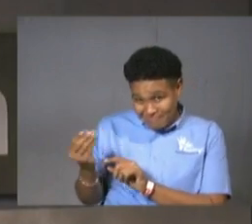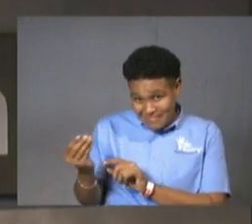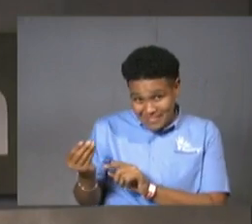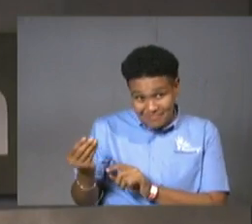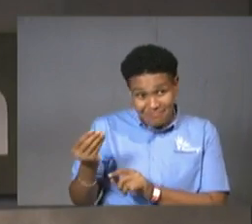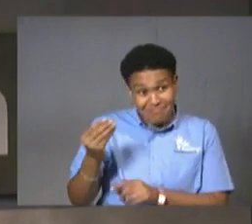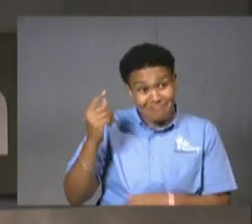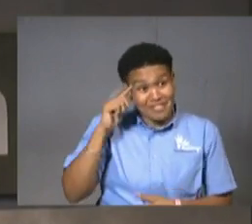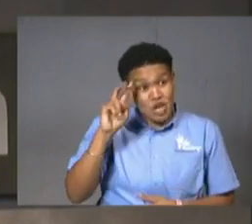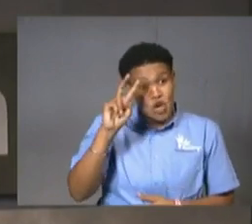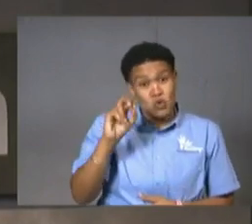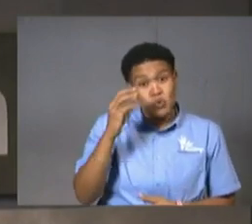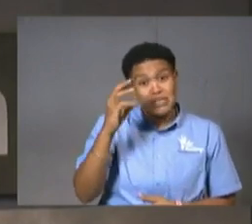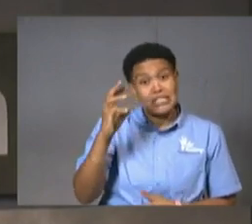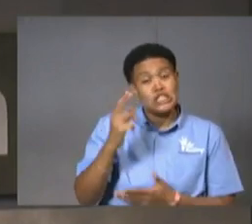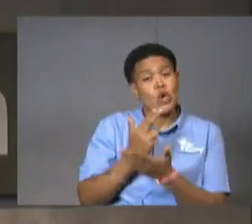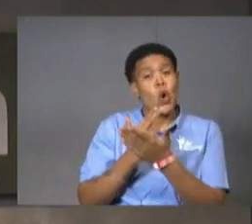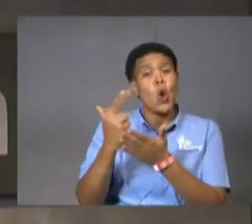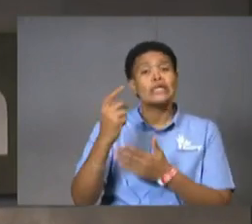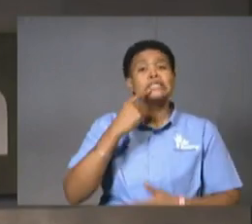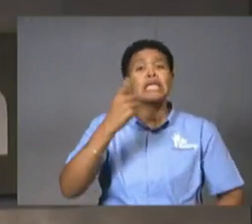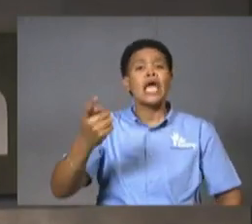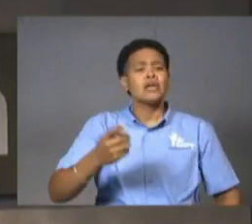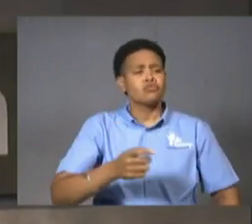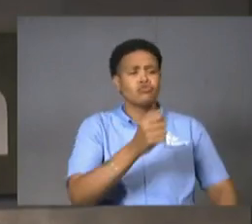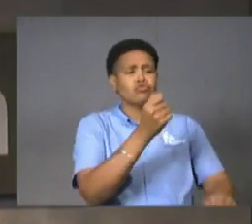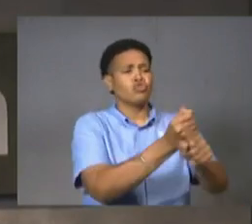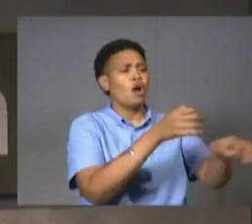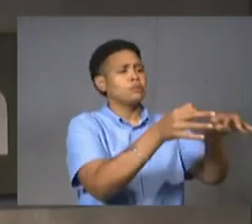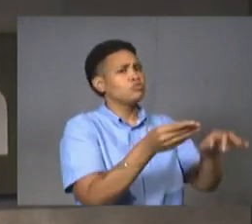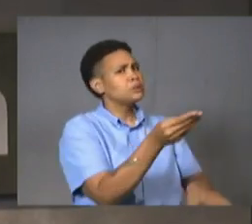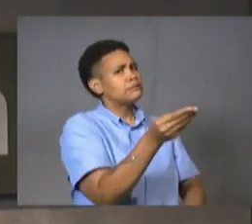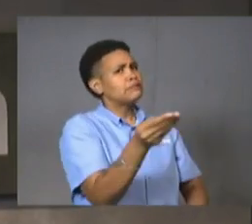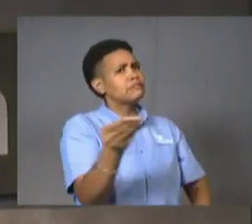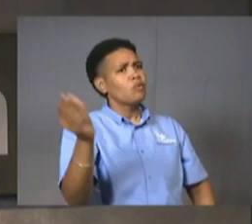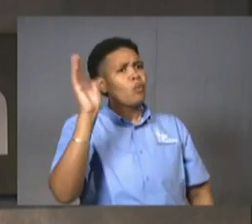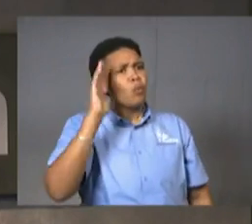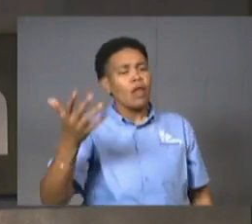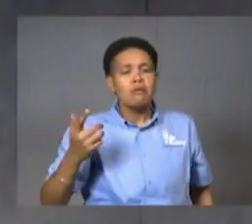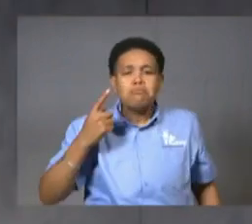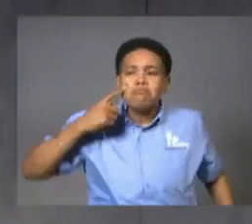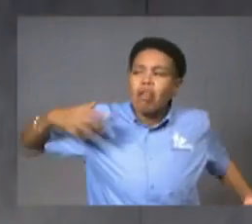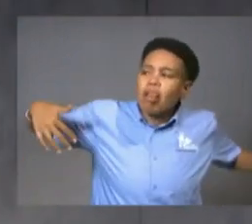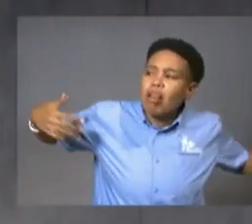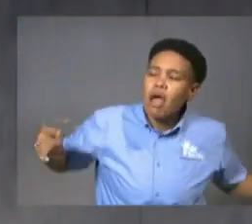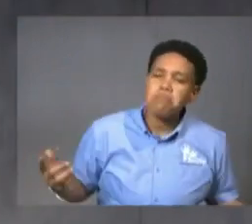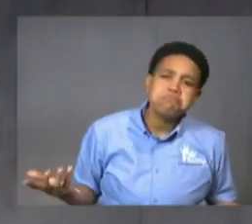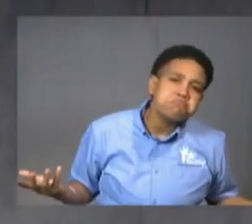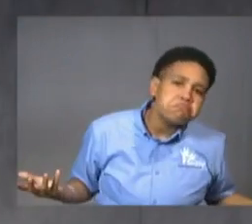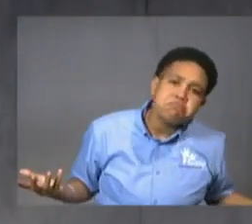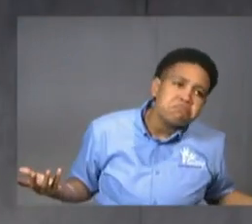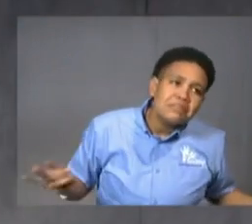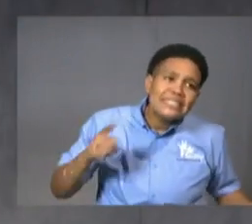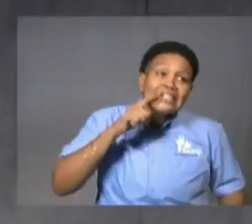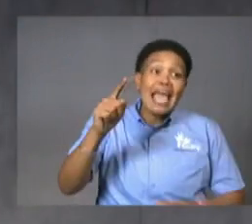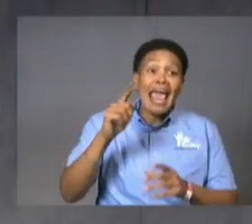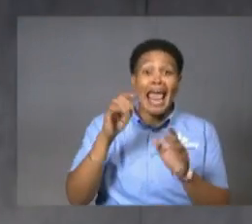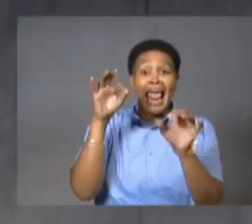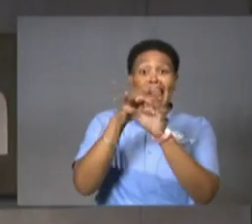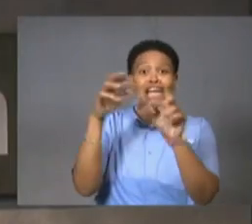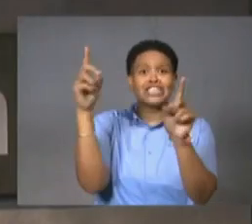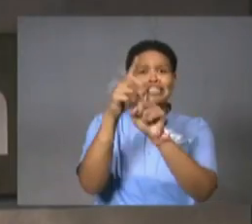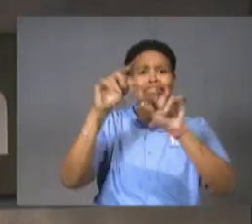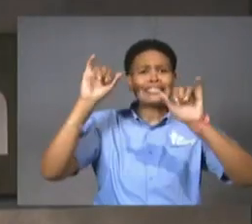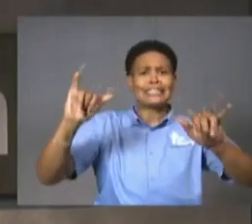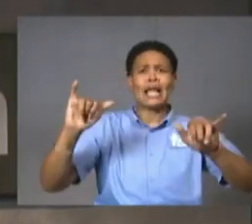that ministers would have job descriptions. That has not happened. He said there'd be fixed election dates. That has not